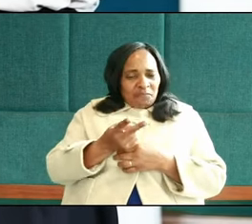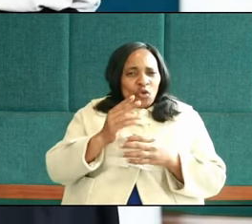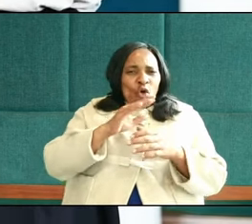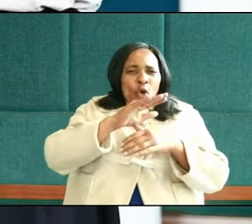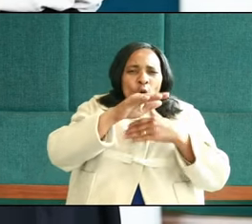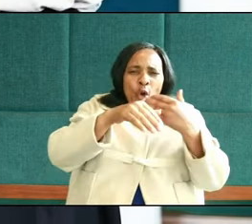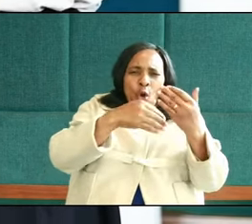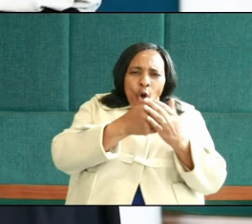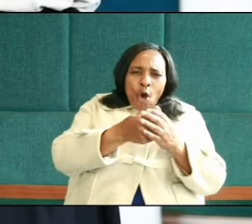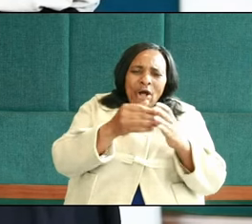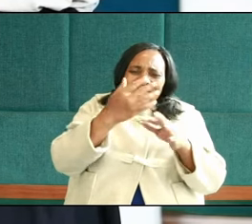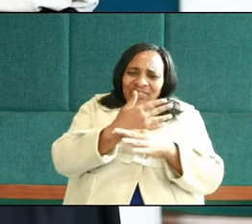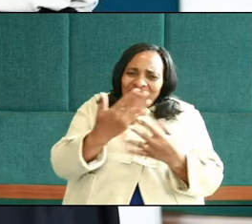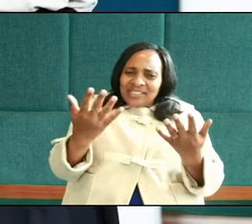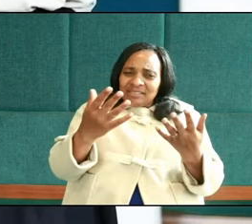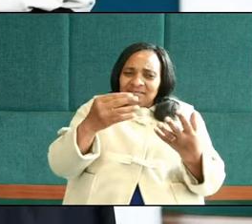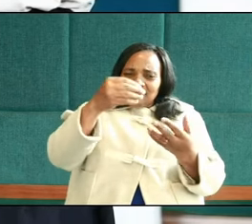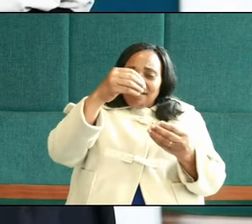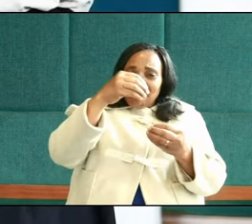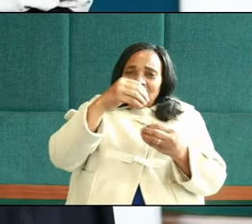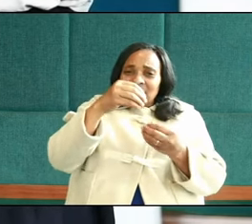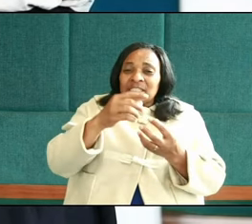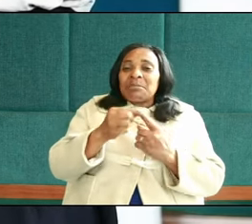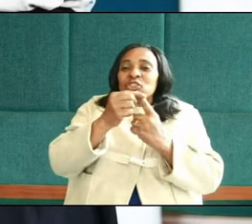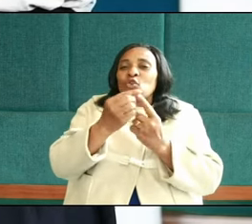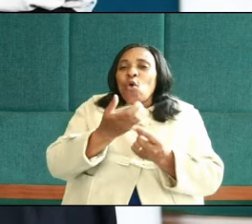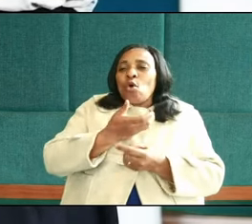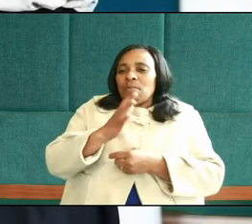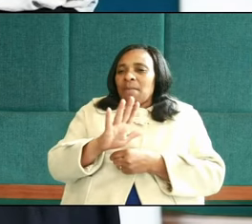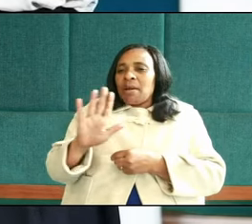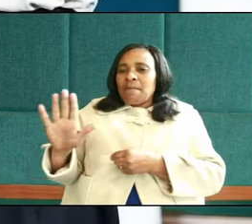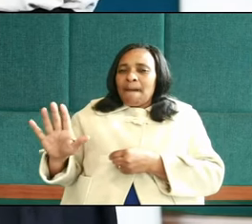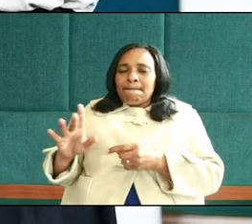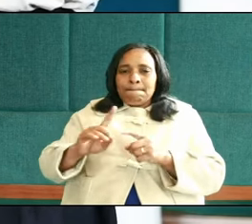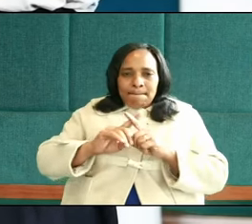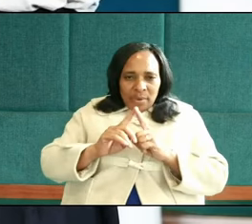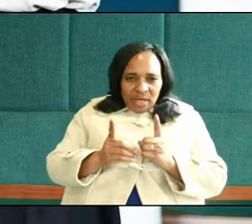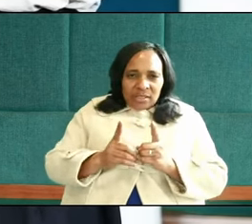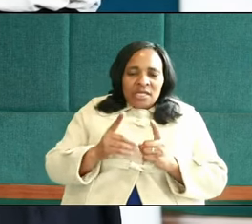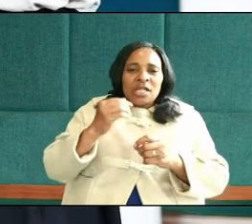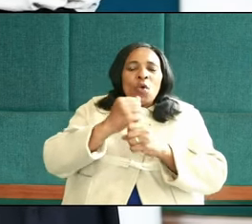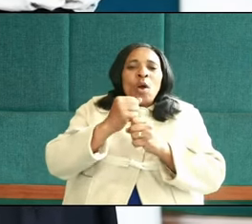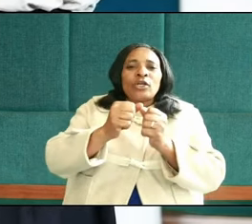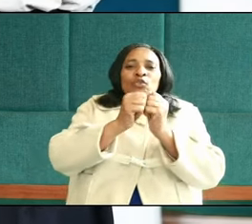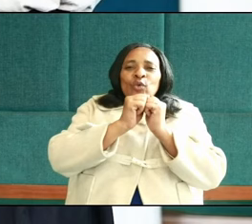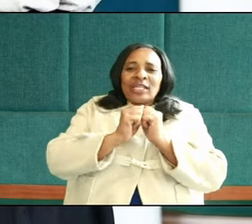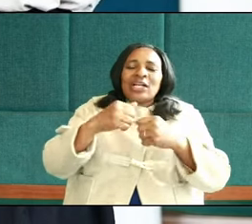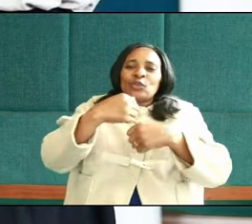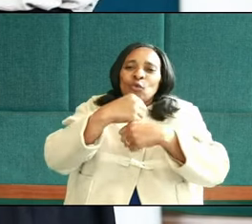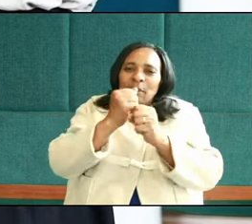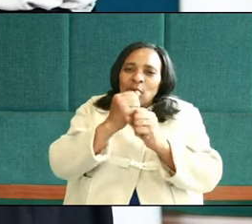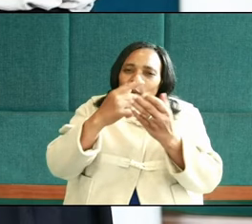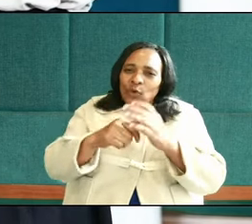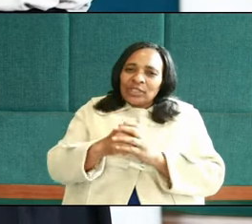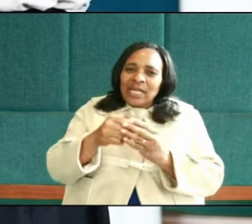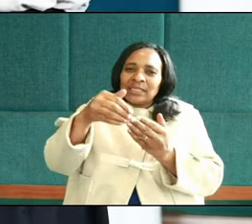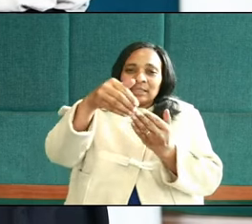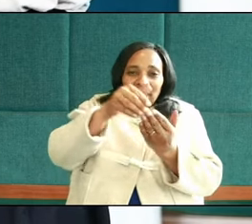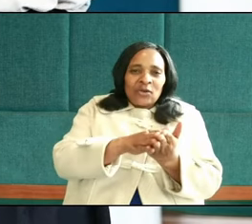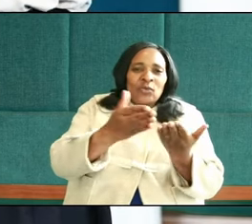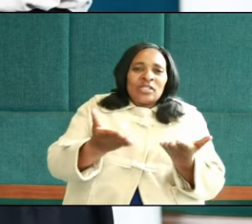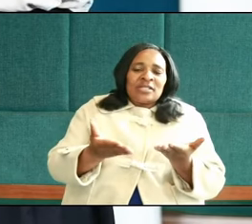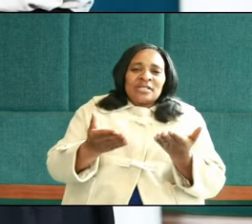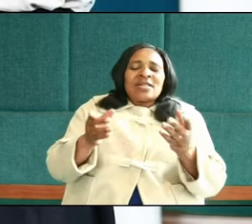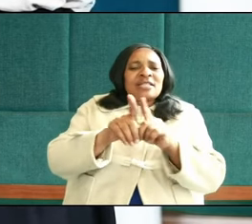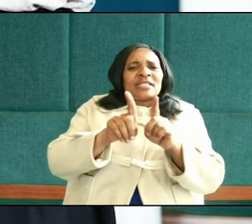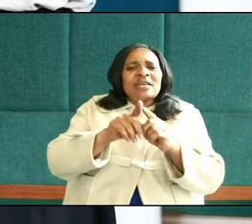these ingredients are usable and special on their own, but they work together to make a sandwich. It's like that in the